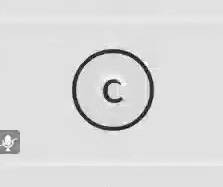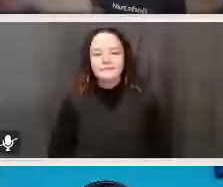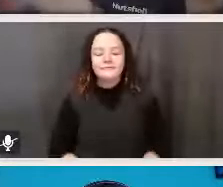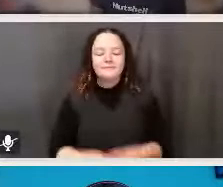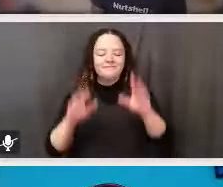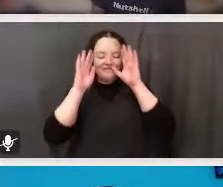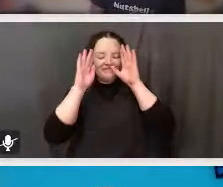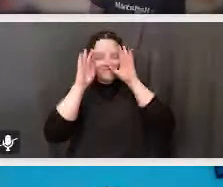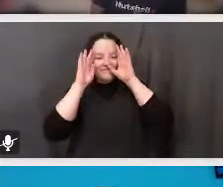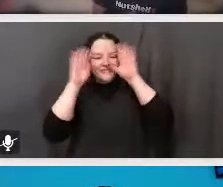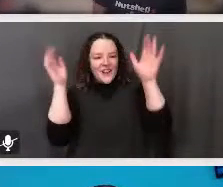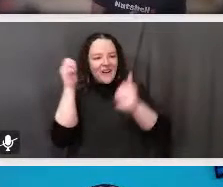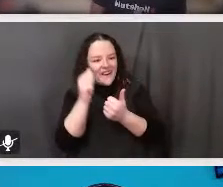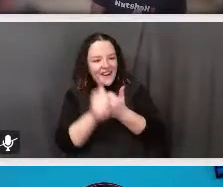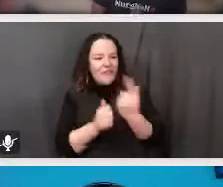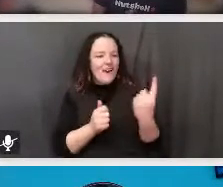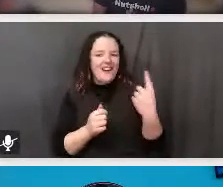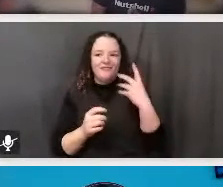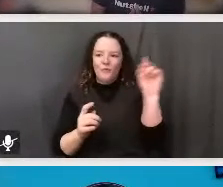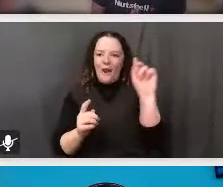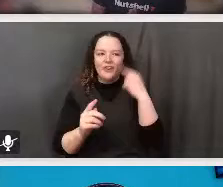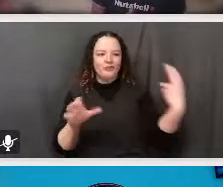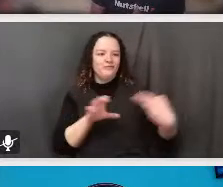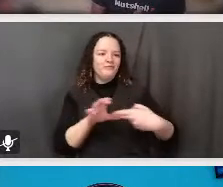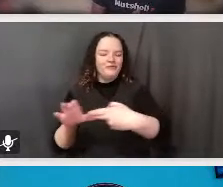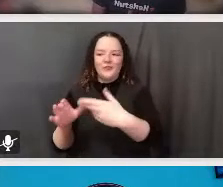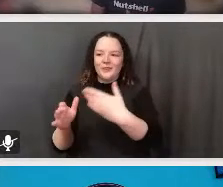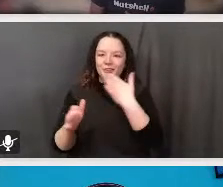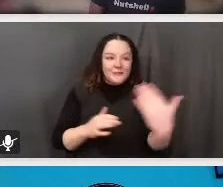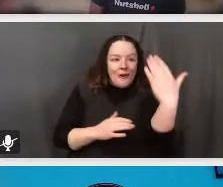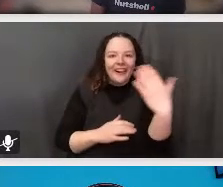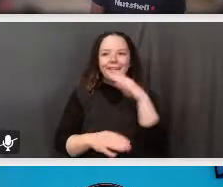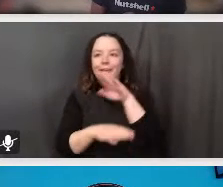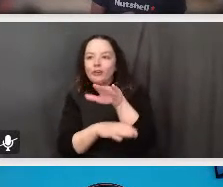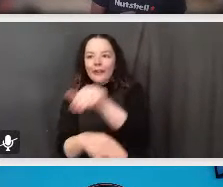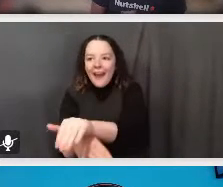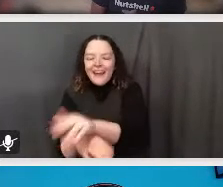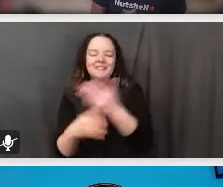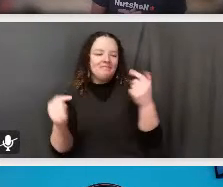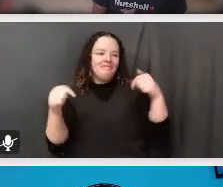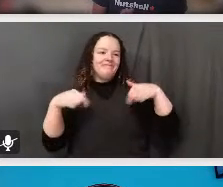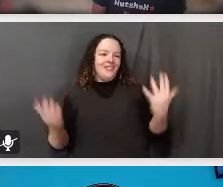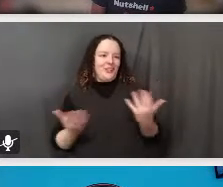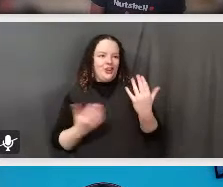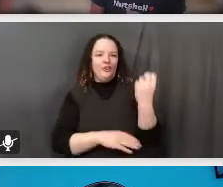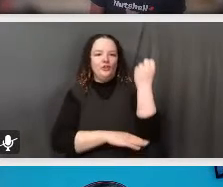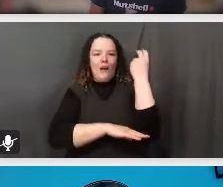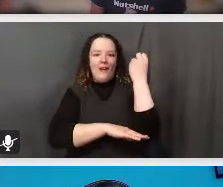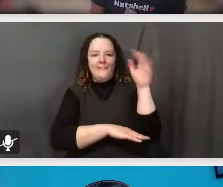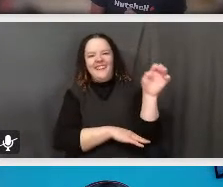Hello, everyone, from wherever you're joining us. Good evening, good morning, good night, good afternoon. It's noon here on the East